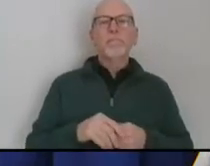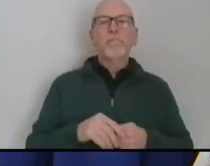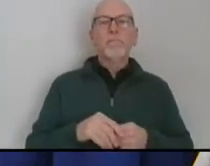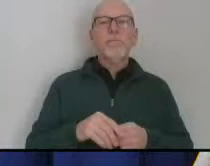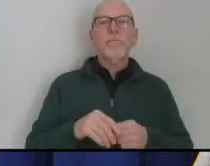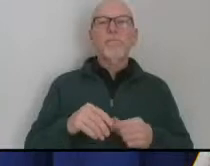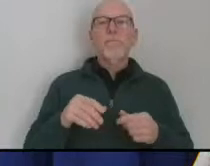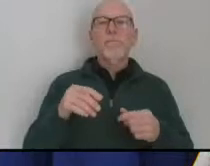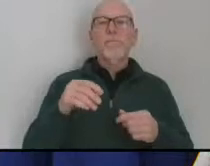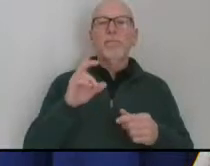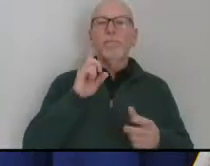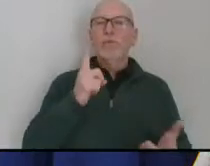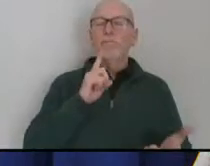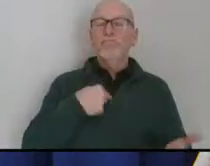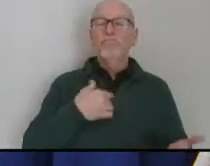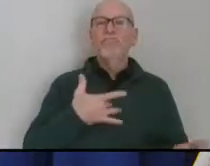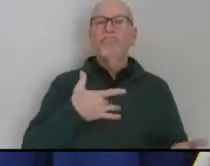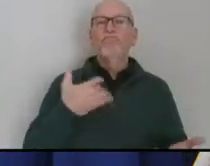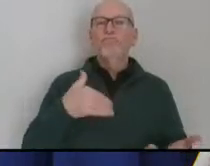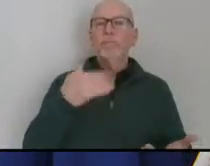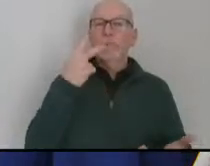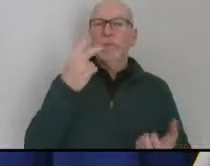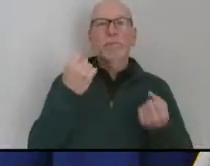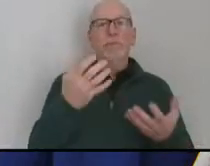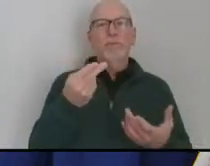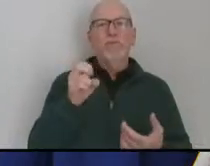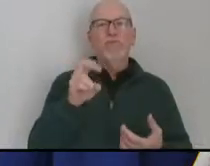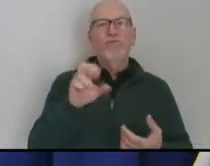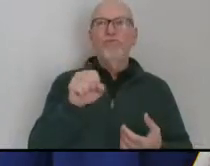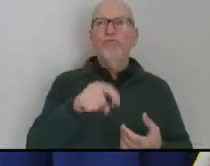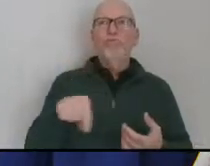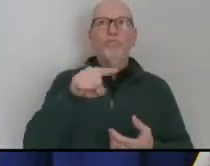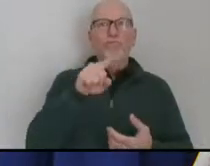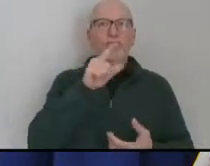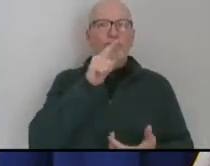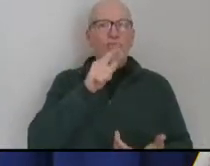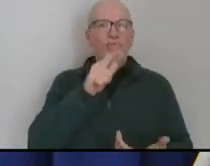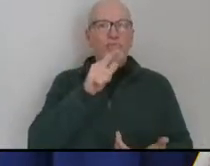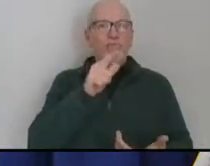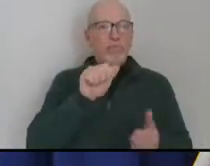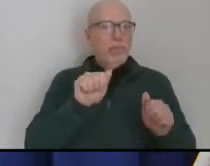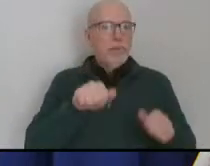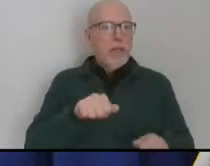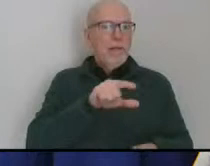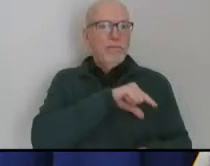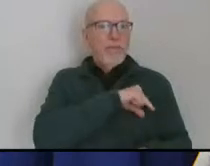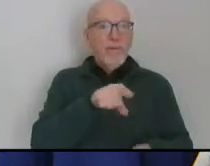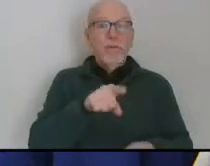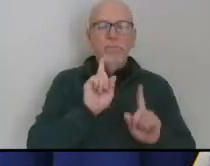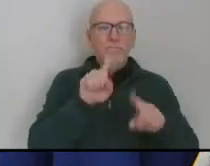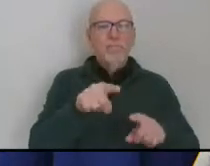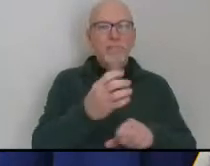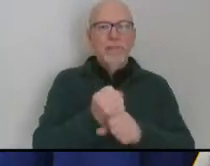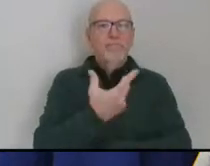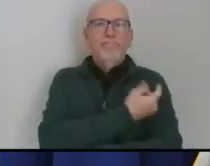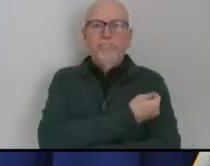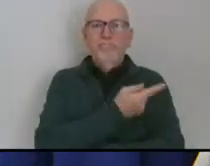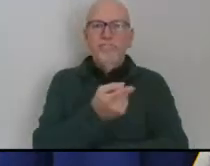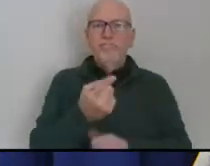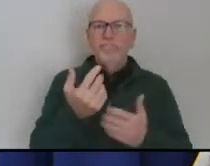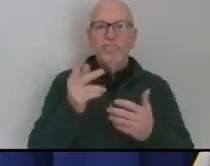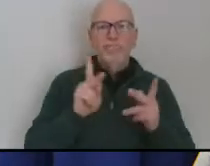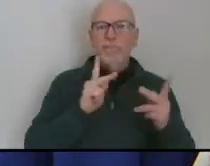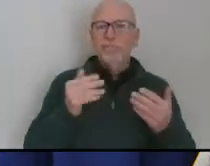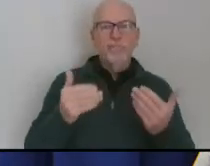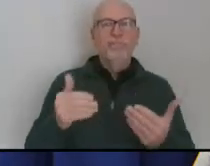It's heartening to see many Hoosiers who are eligible to step up and get a shot in the arm are doing exactly